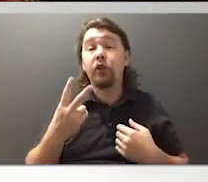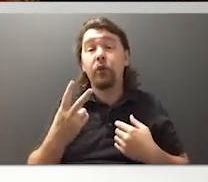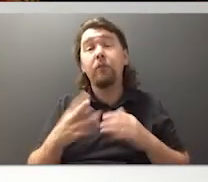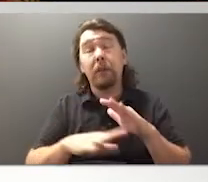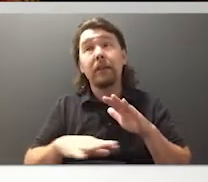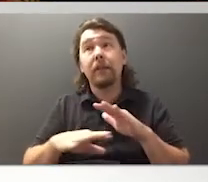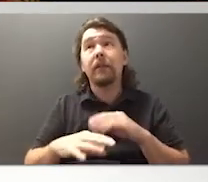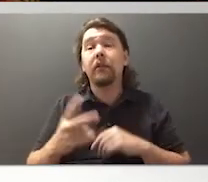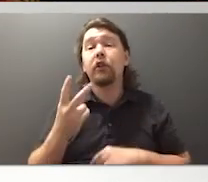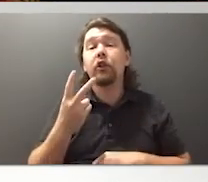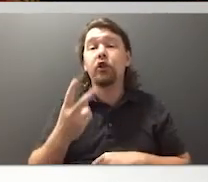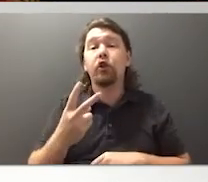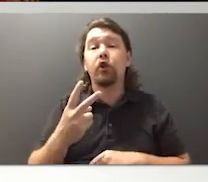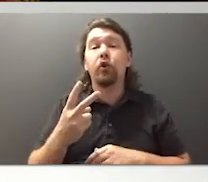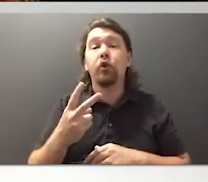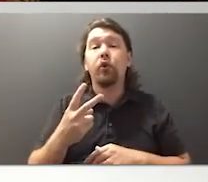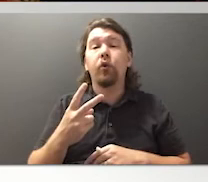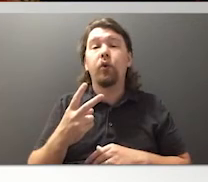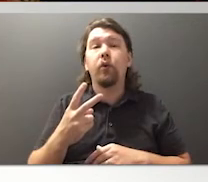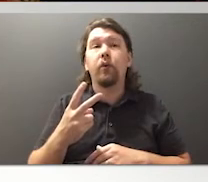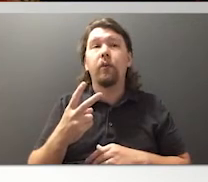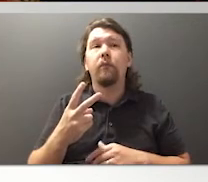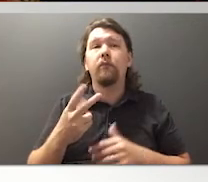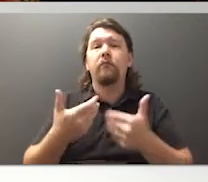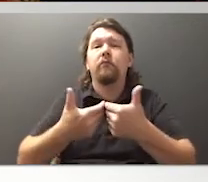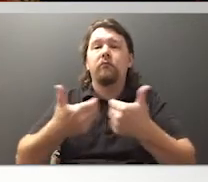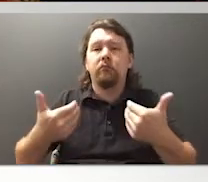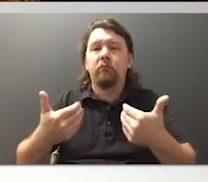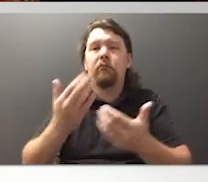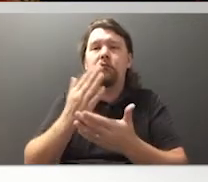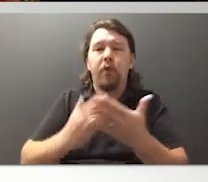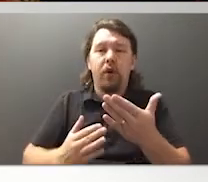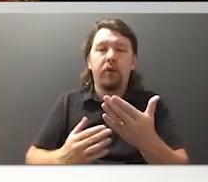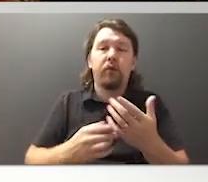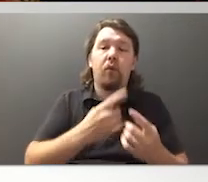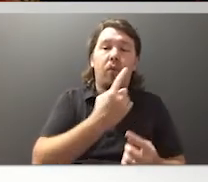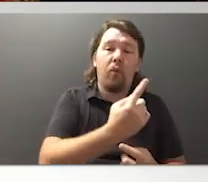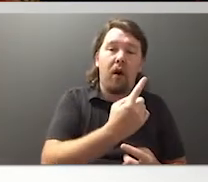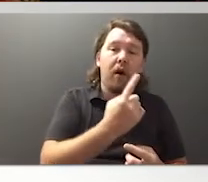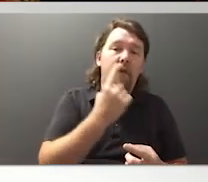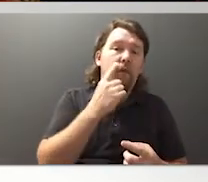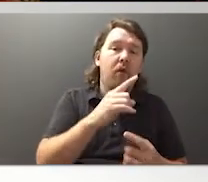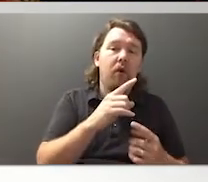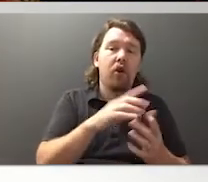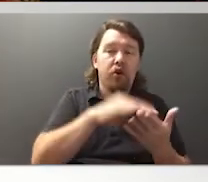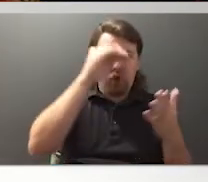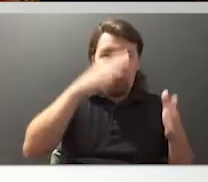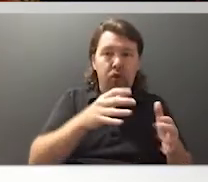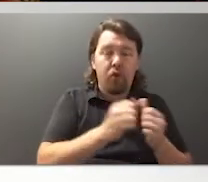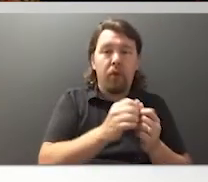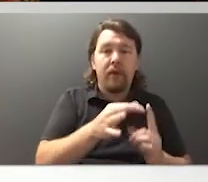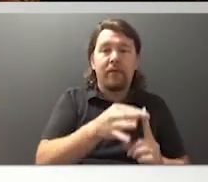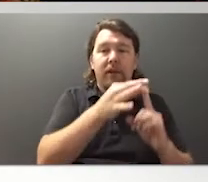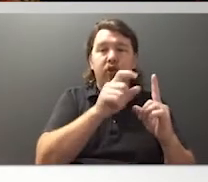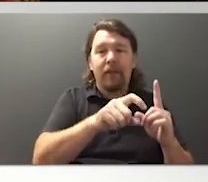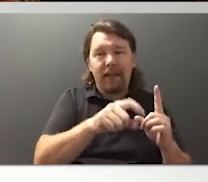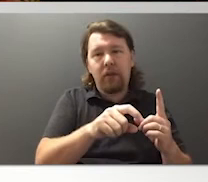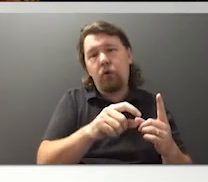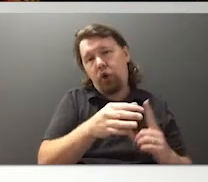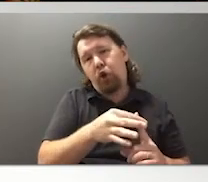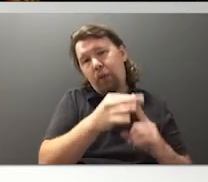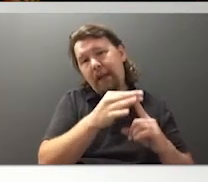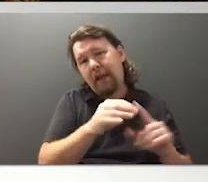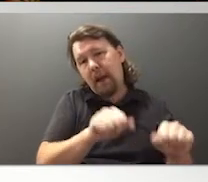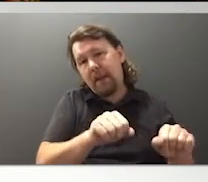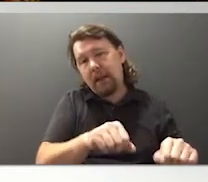two pillars or 2 arms. One will serve students with special needs or unique abilities, and the other will